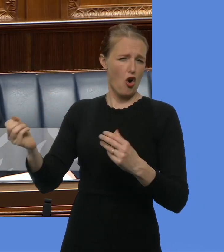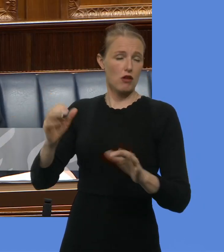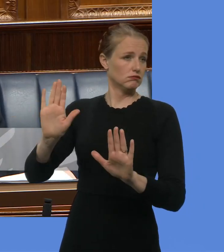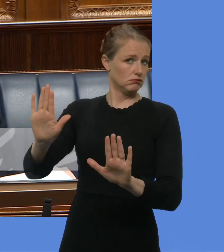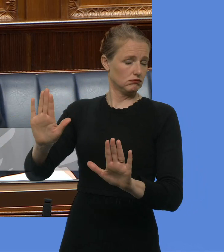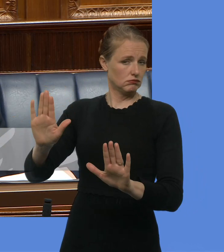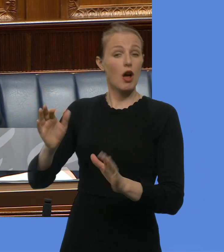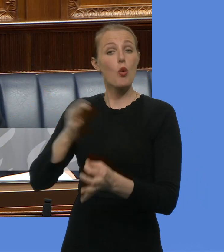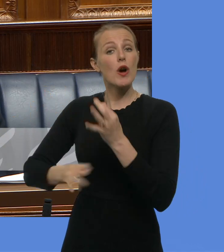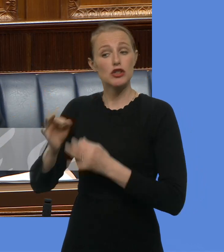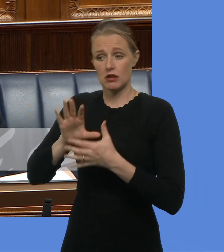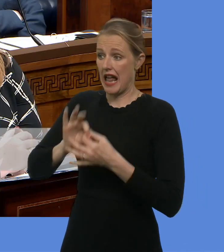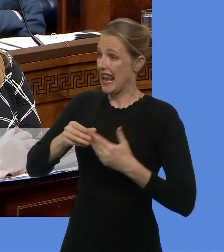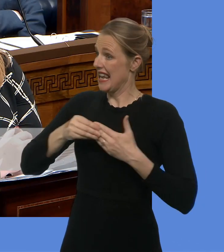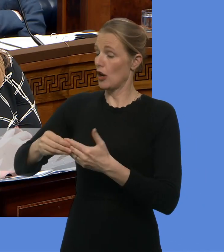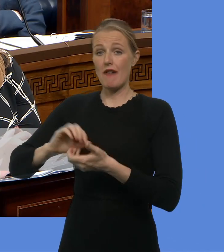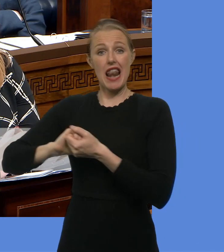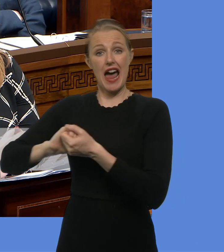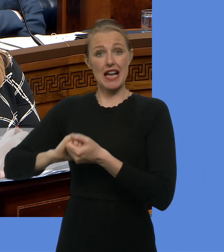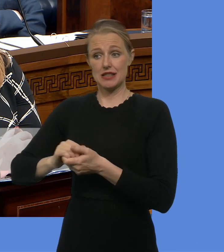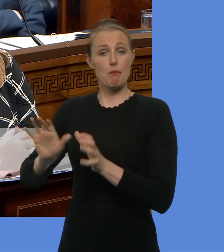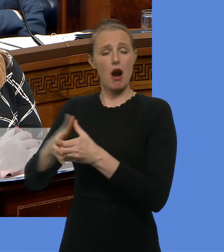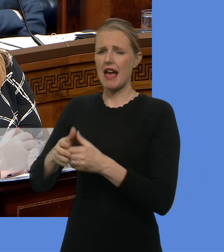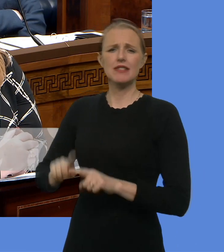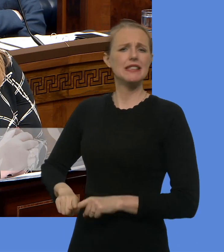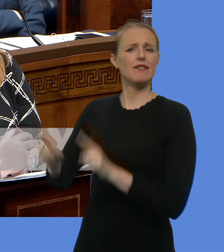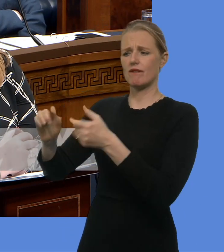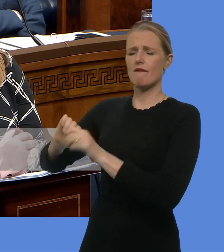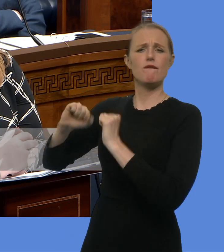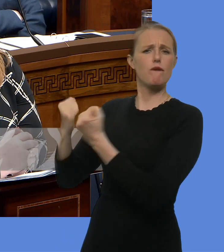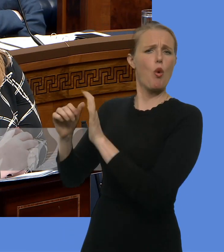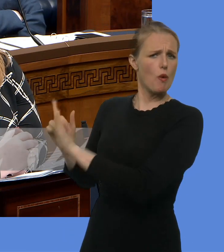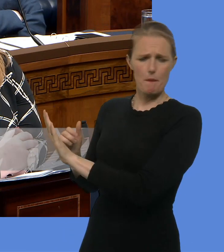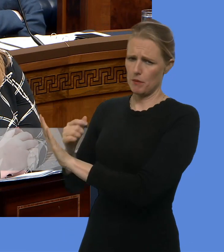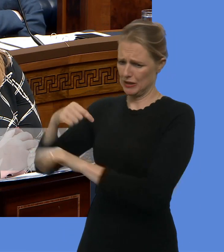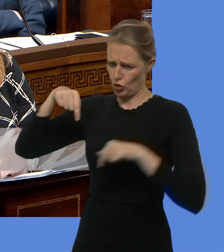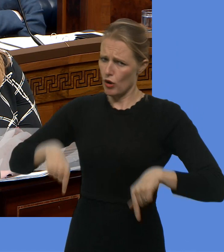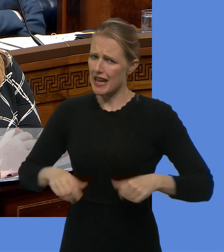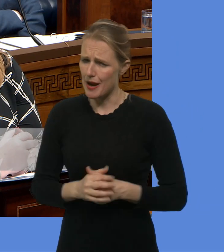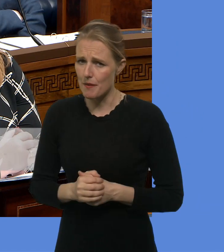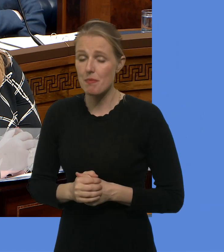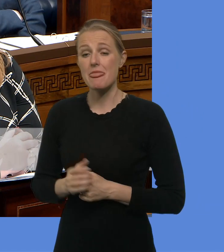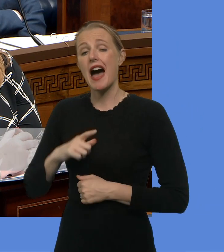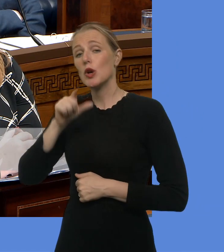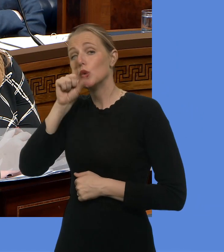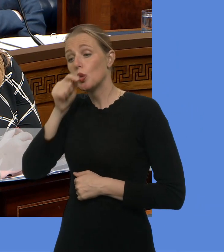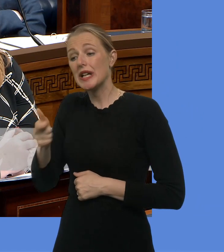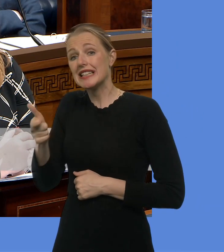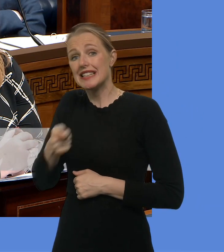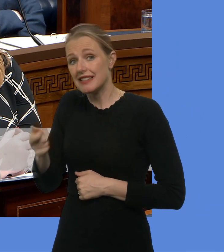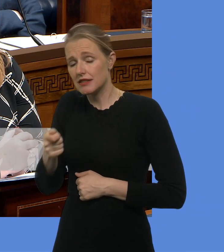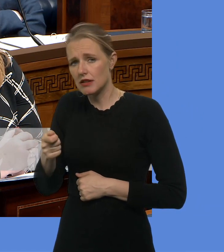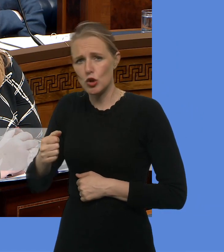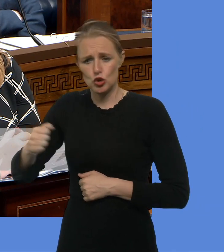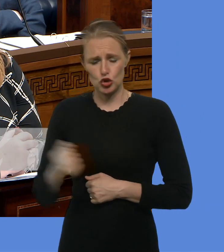ask me questions as Leader of the Alliance Party, there are other fora in which we can exchange. With respect to the tweet that was made, it would not be for me to